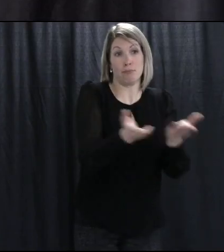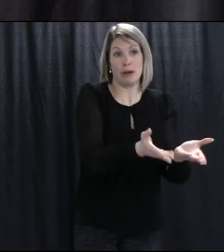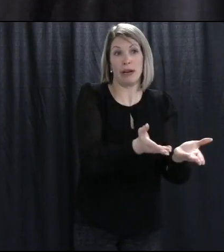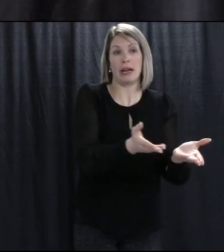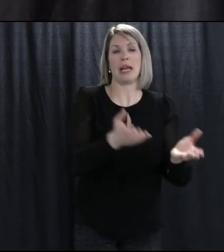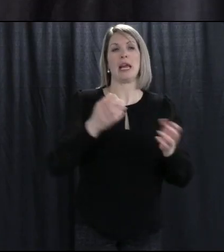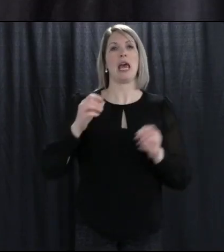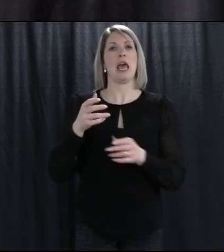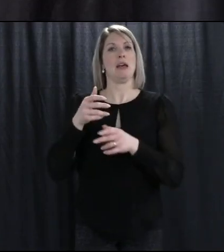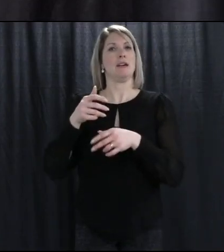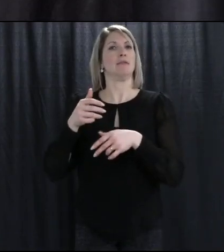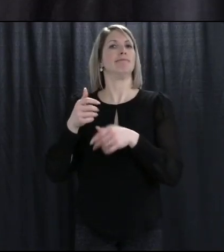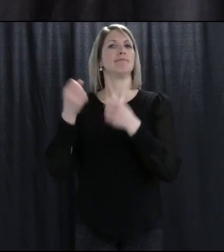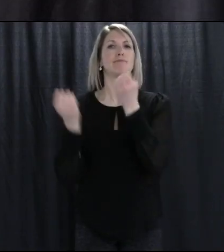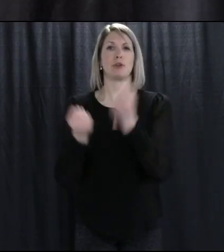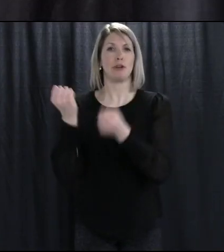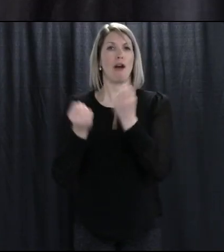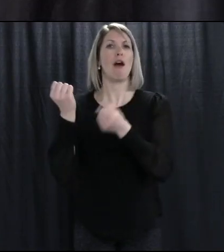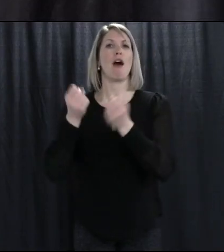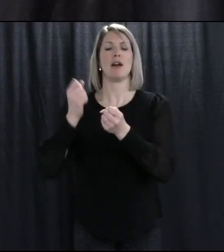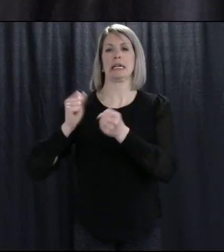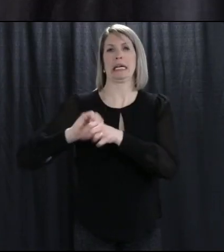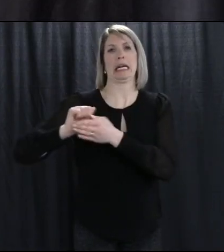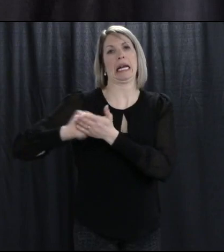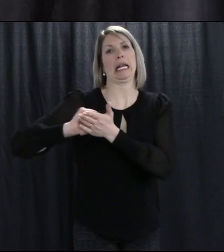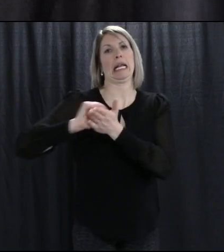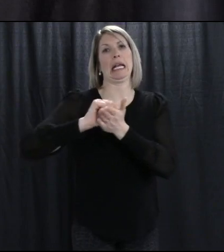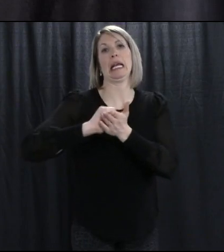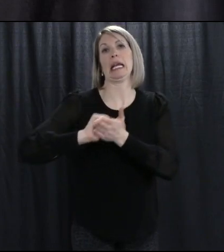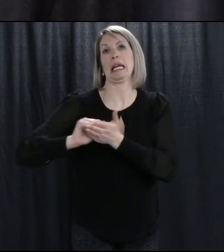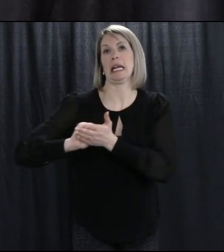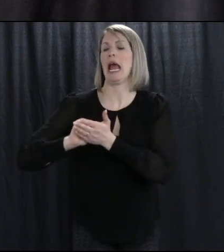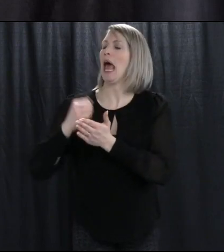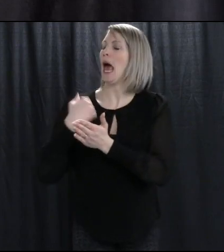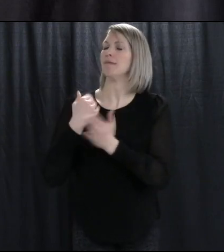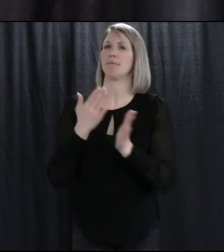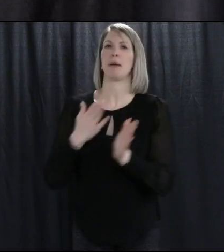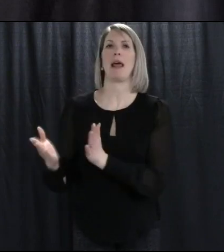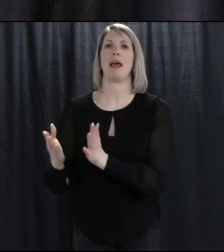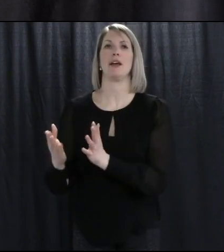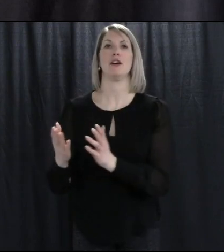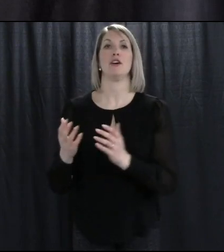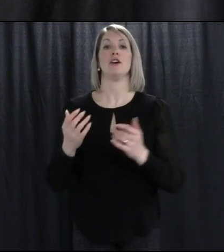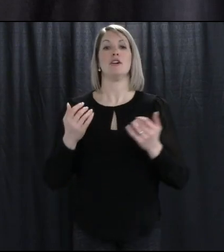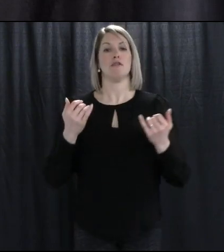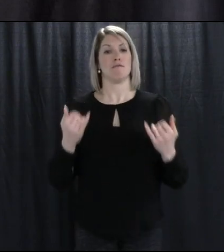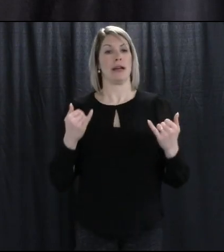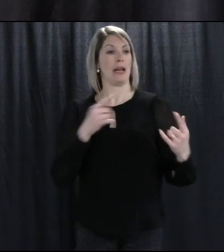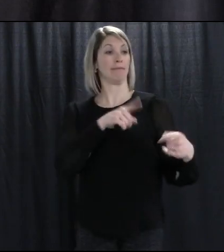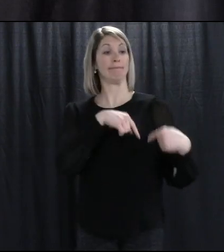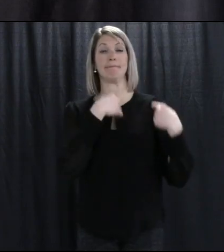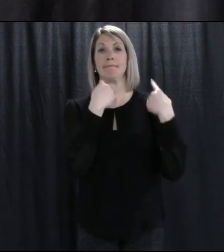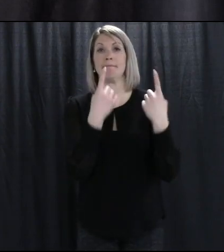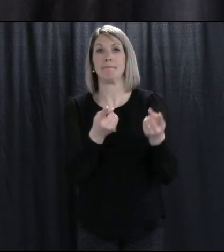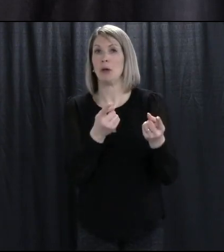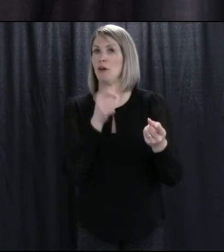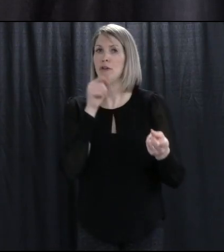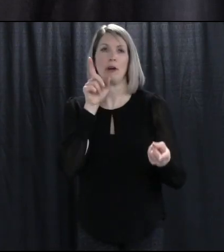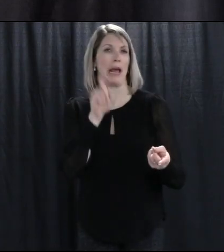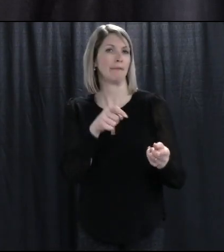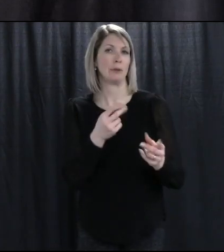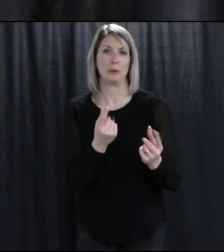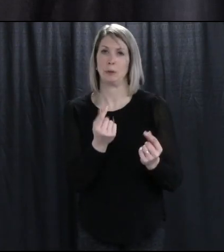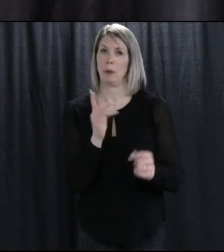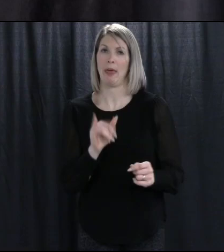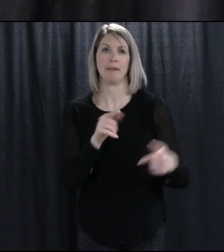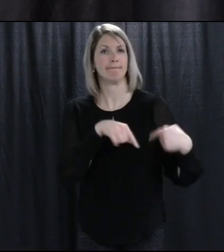As yet, we have, as far as I'm aware, as of today, not had to use that. The cases that Dr.